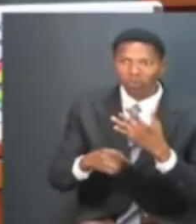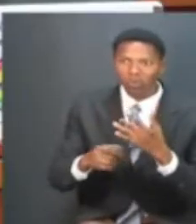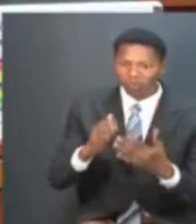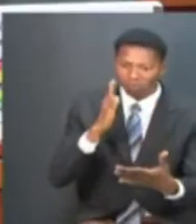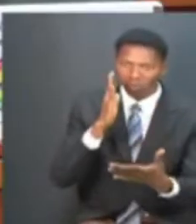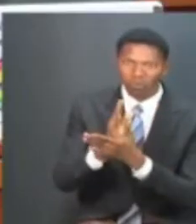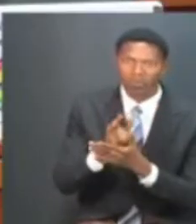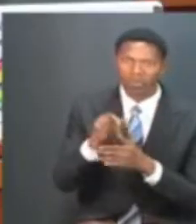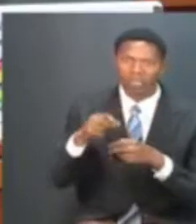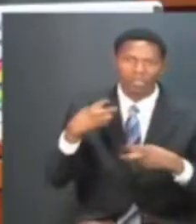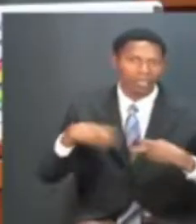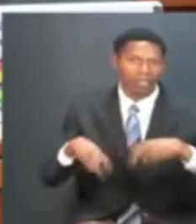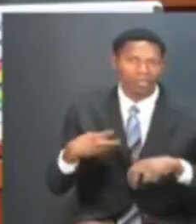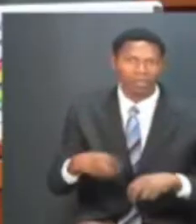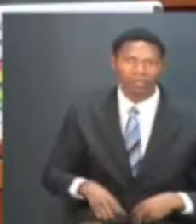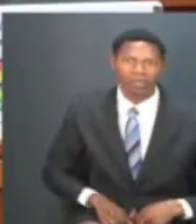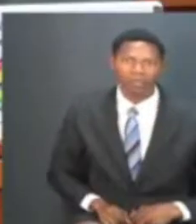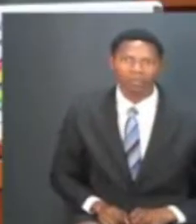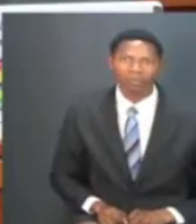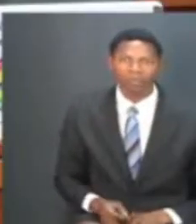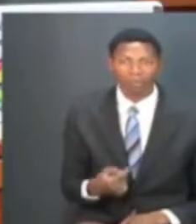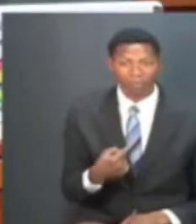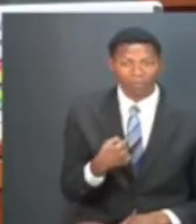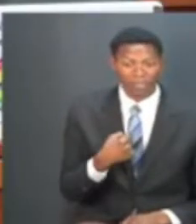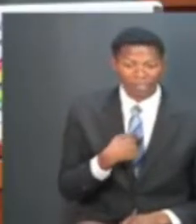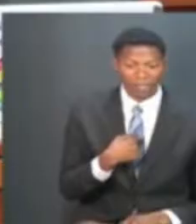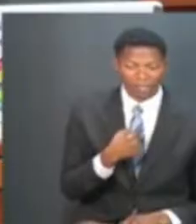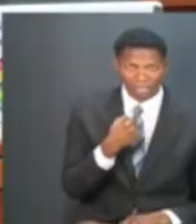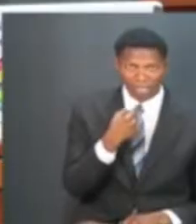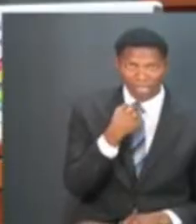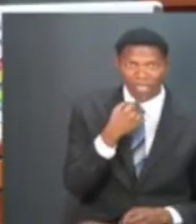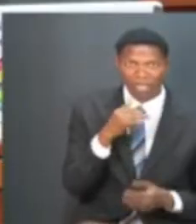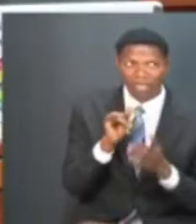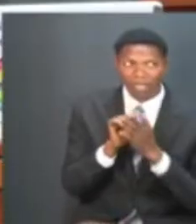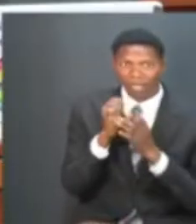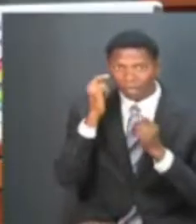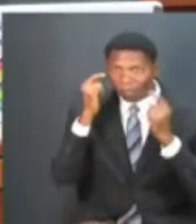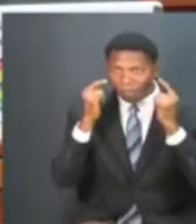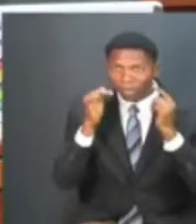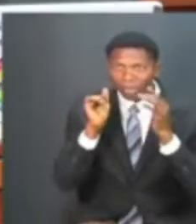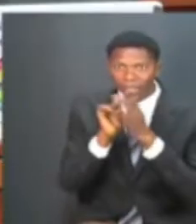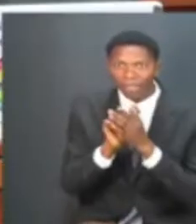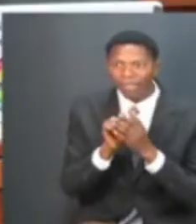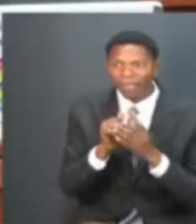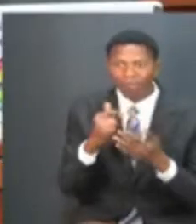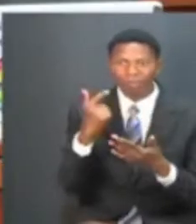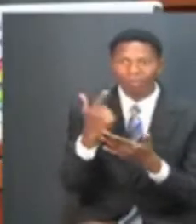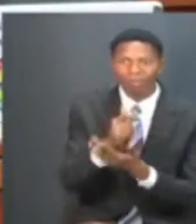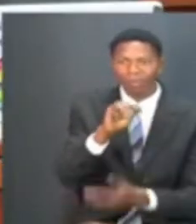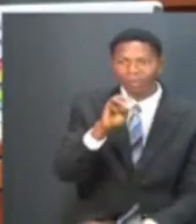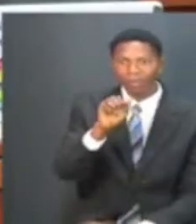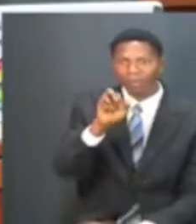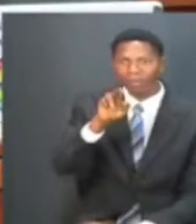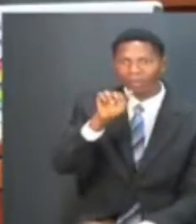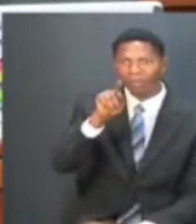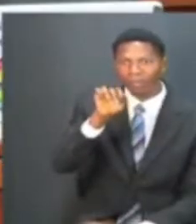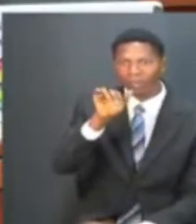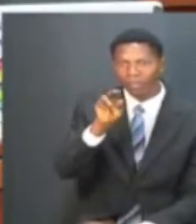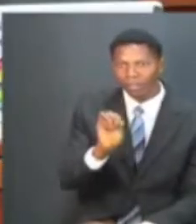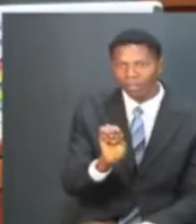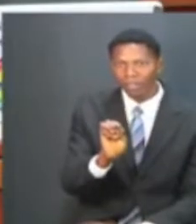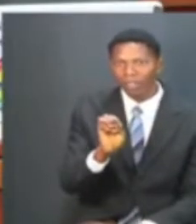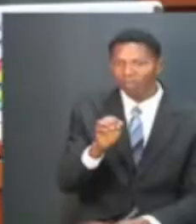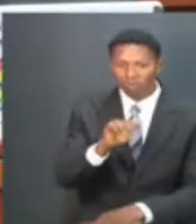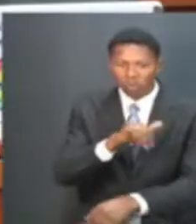situation. I have said that I think the Ghana Maritime Authority should begin to look